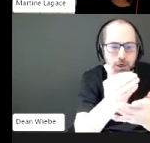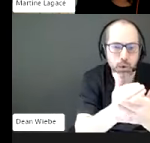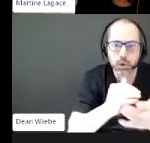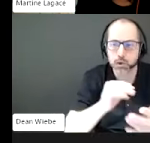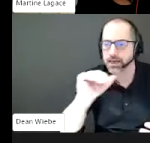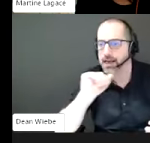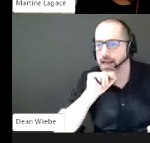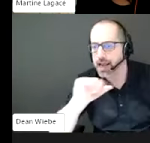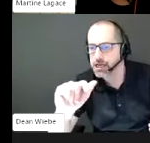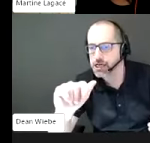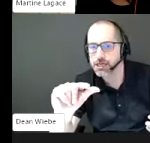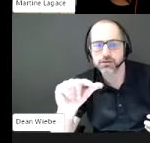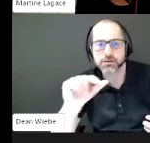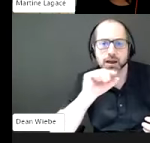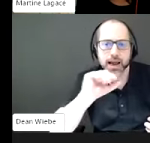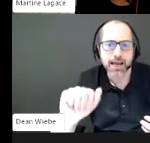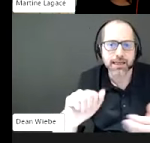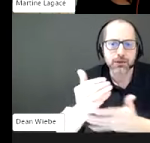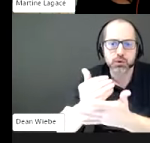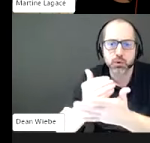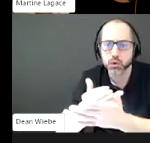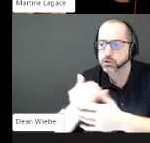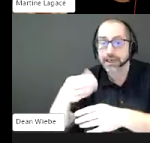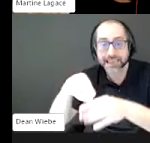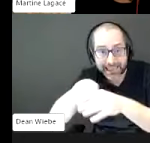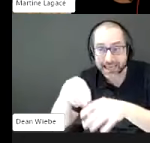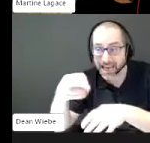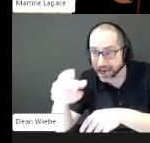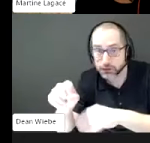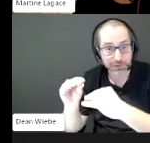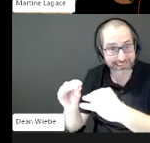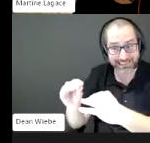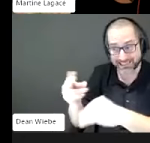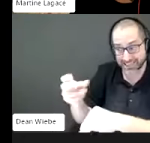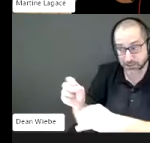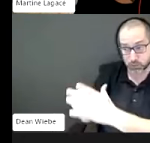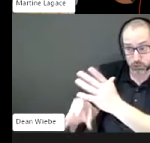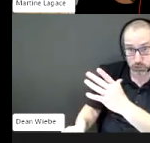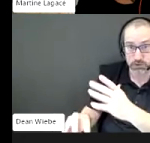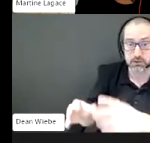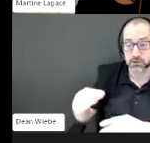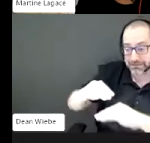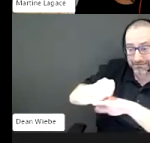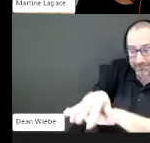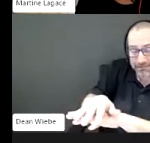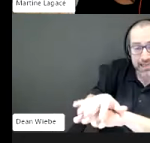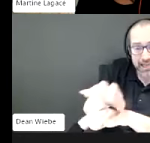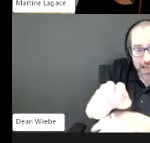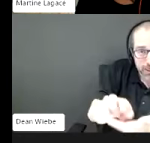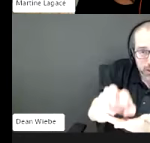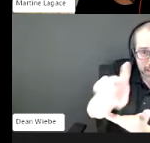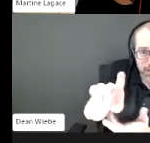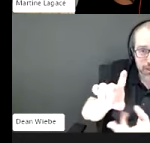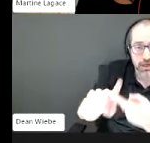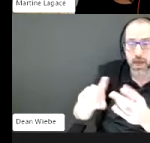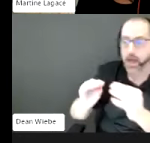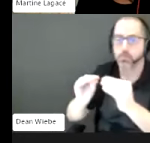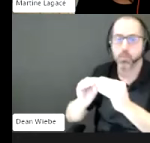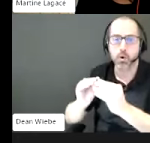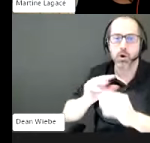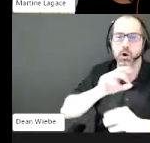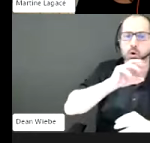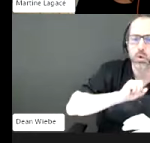curriculum of high school students, combining education with also higher levels of intergenerational interaction